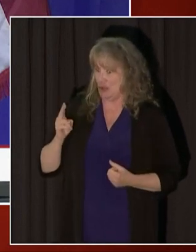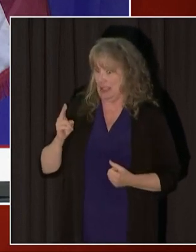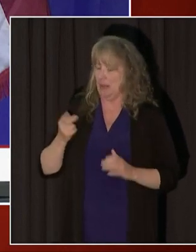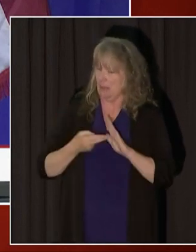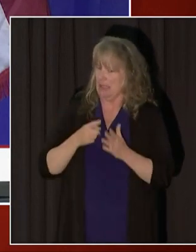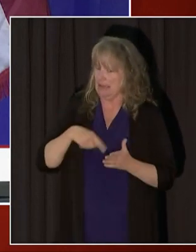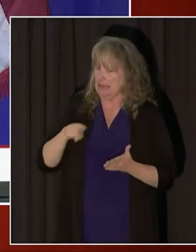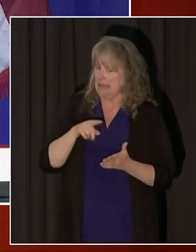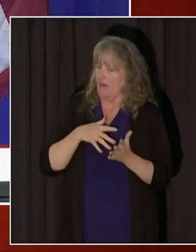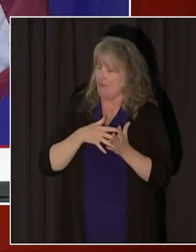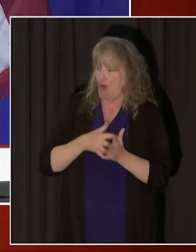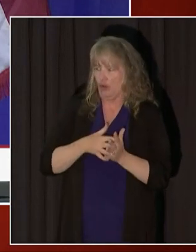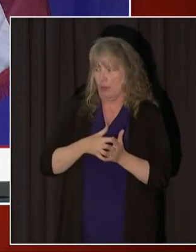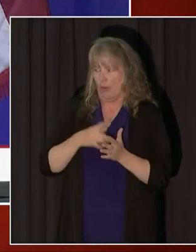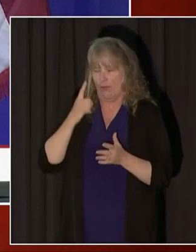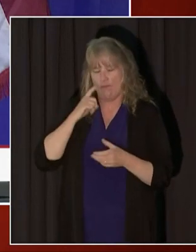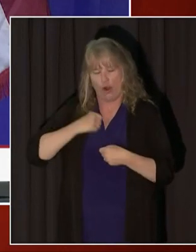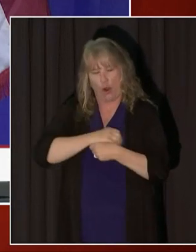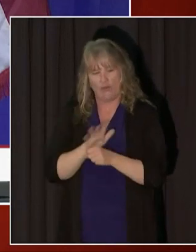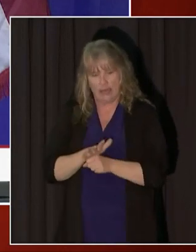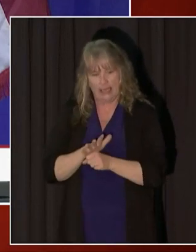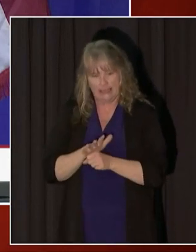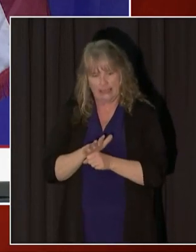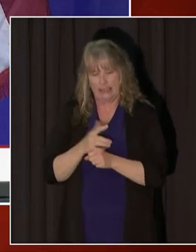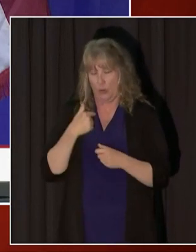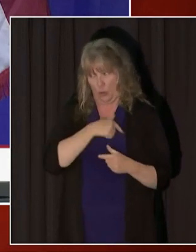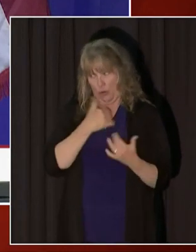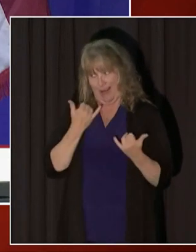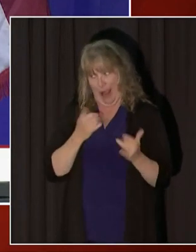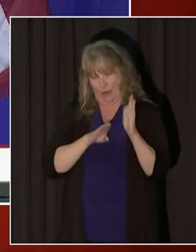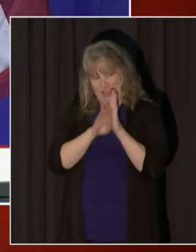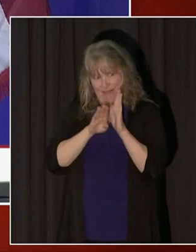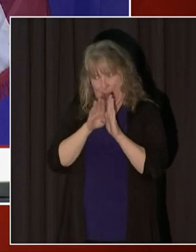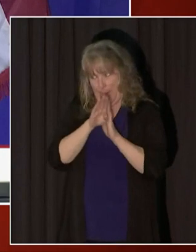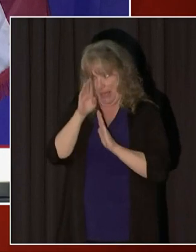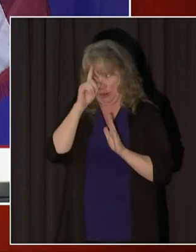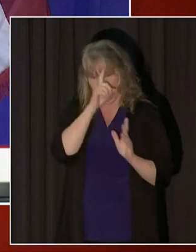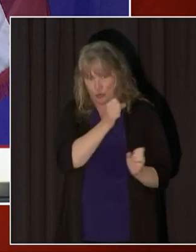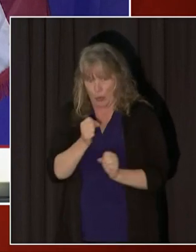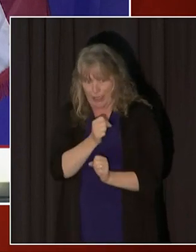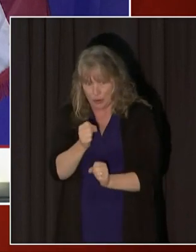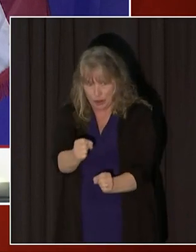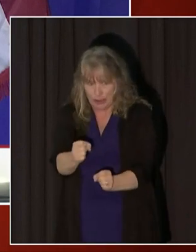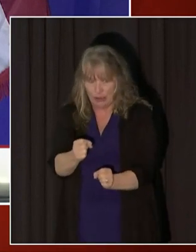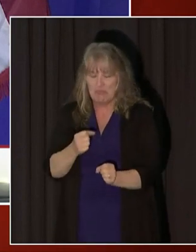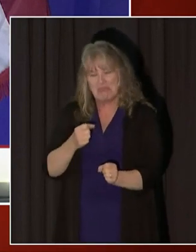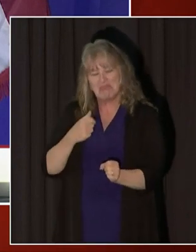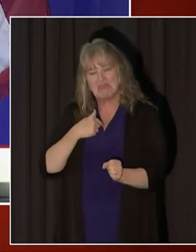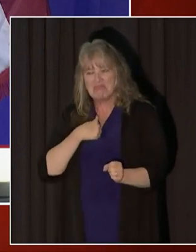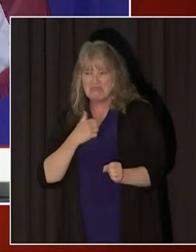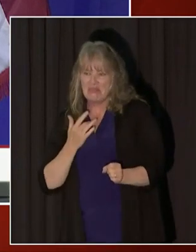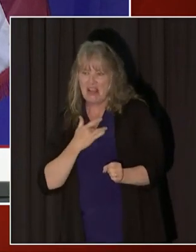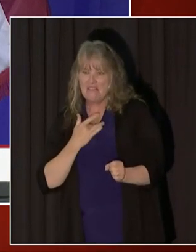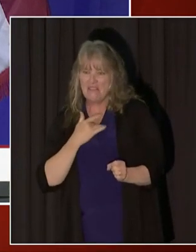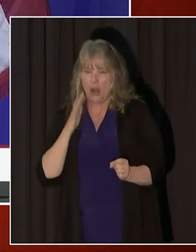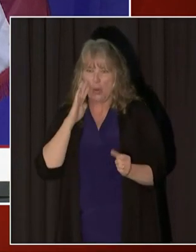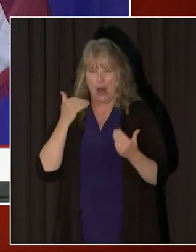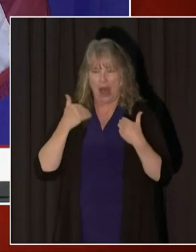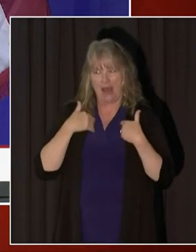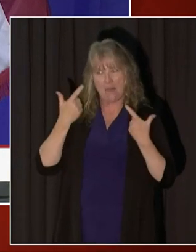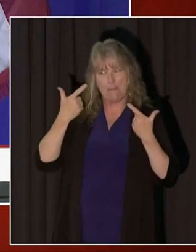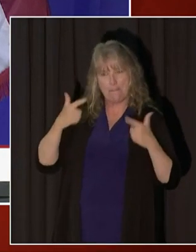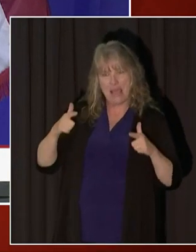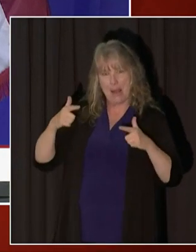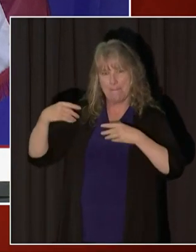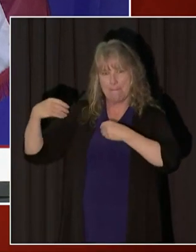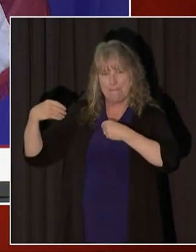COVID. And so that we're developing that strategy now, and I would guess that there will be a big marketing aspect to